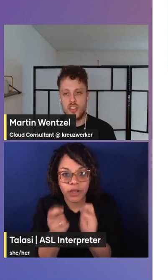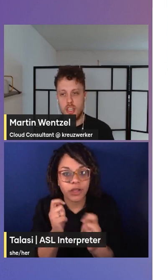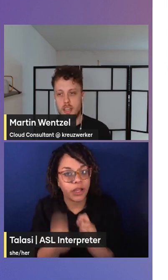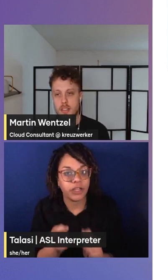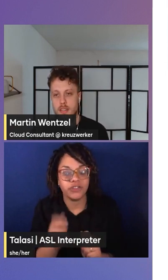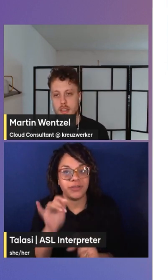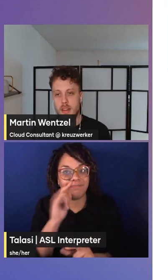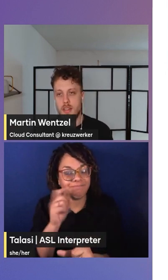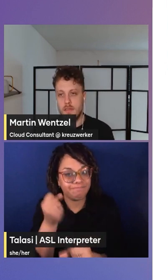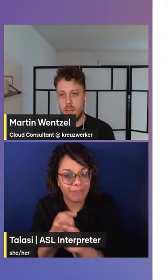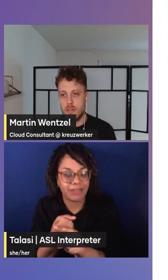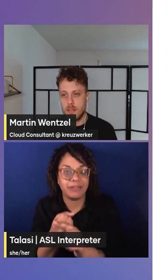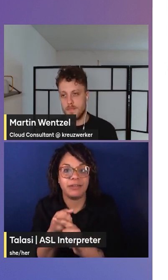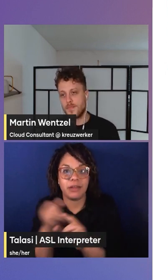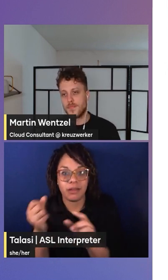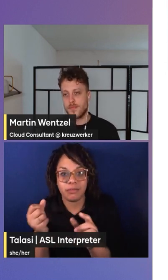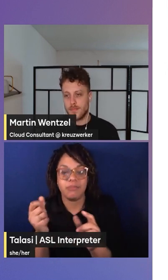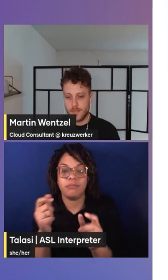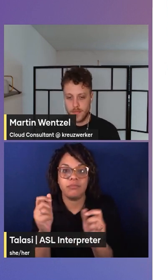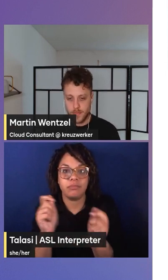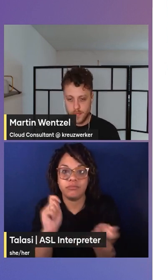huge changes in lines of code.